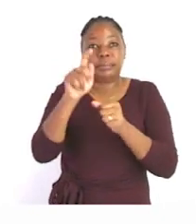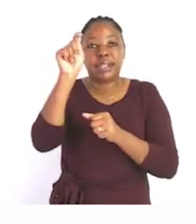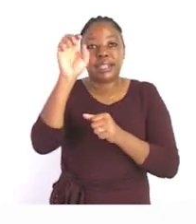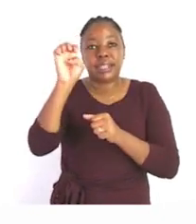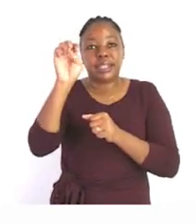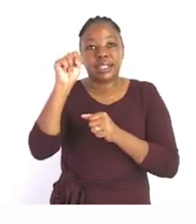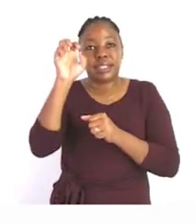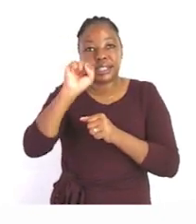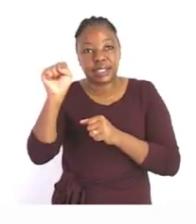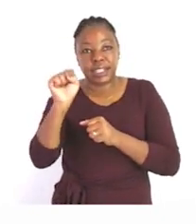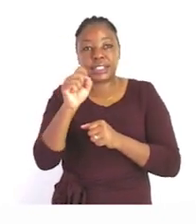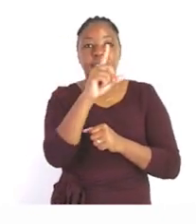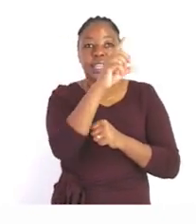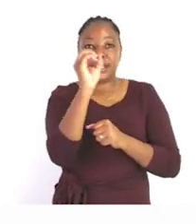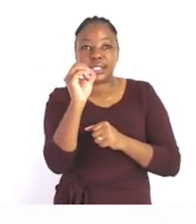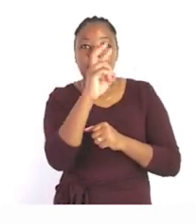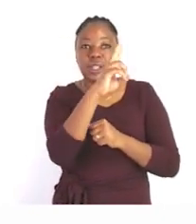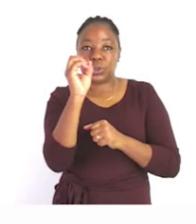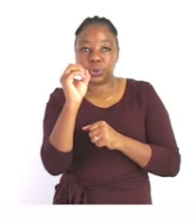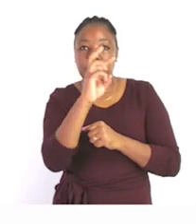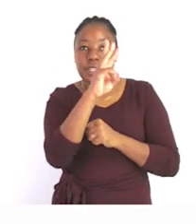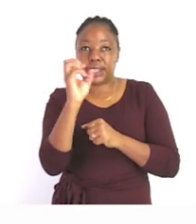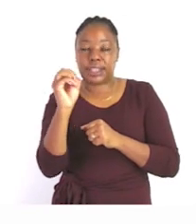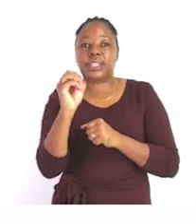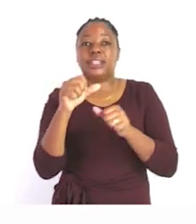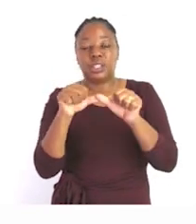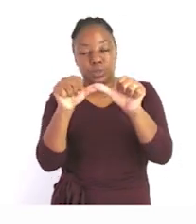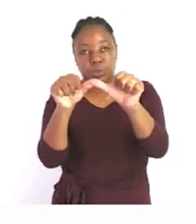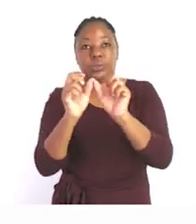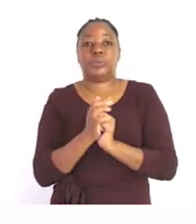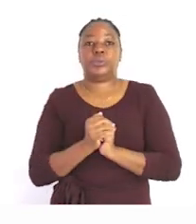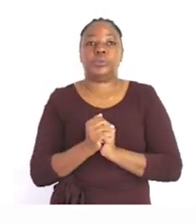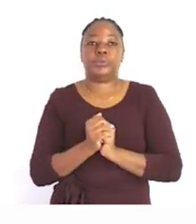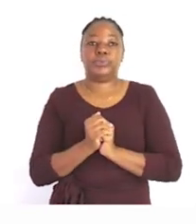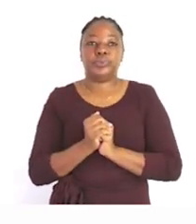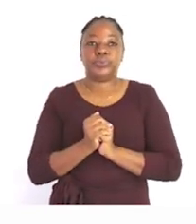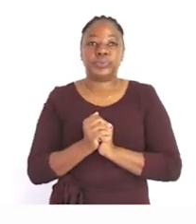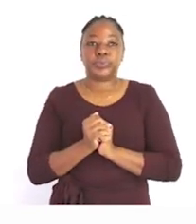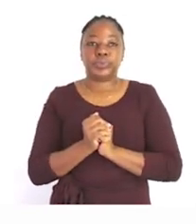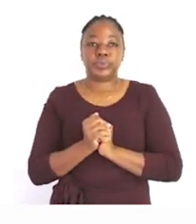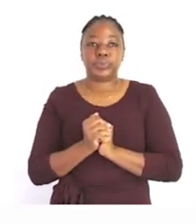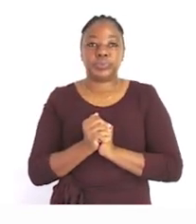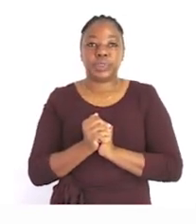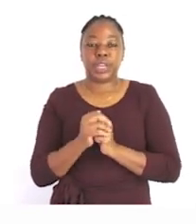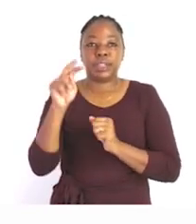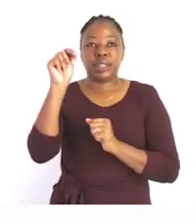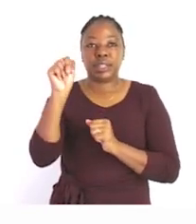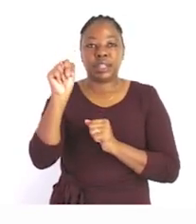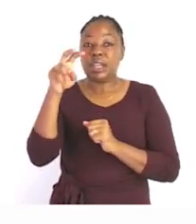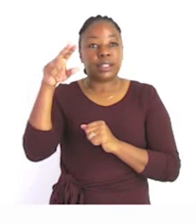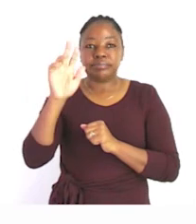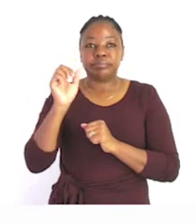the units, even though we're not going to write units, is just a single digit. You can see from the example there that in